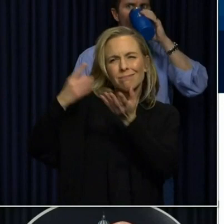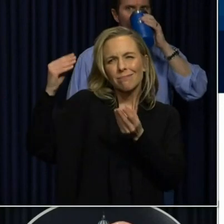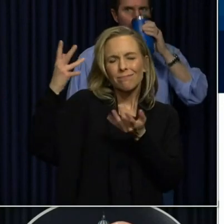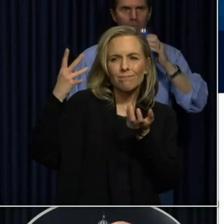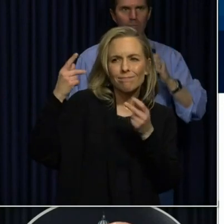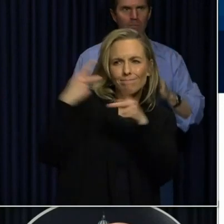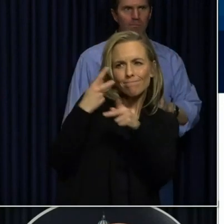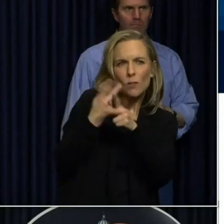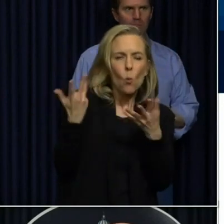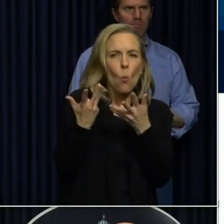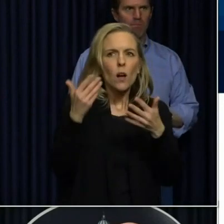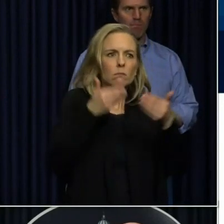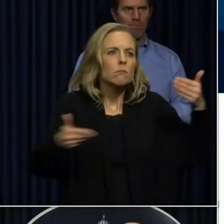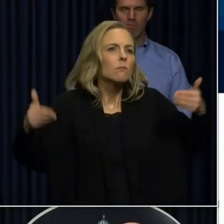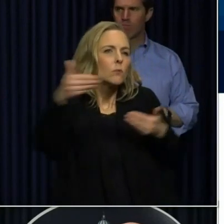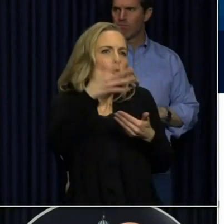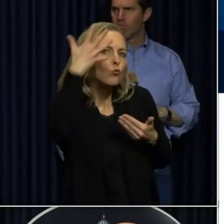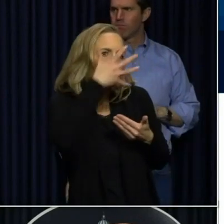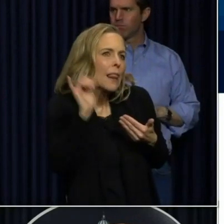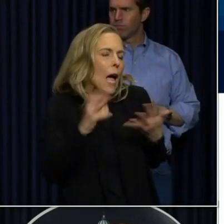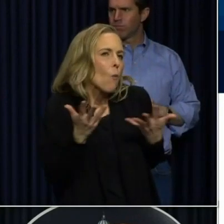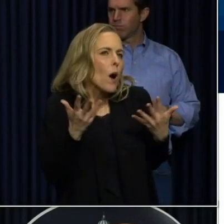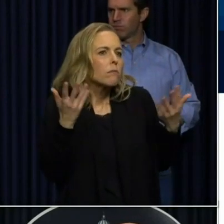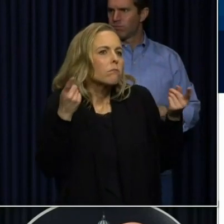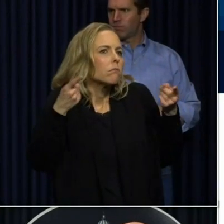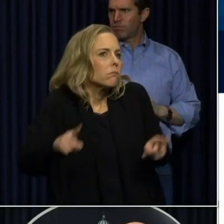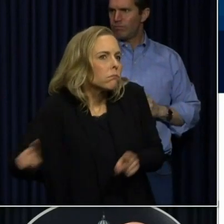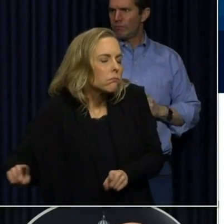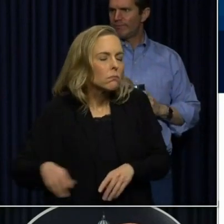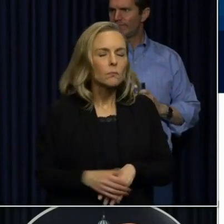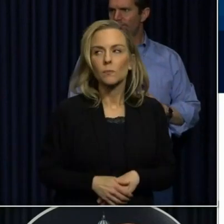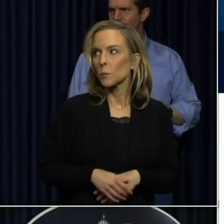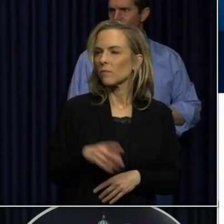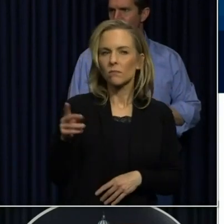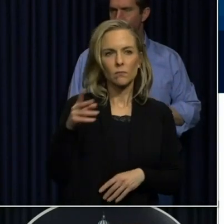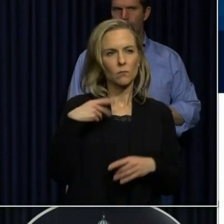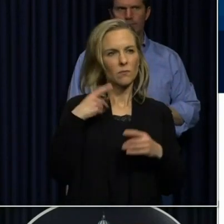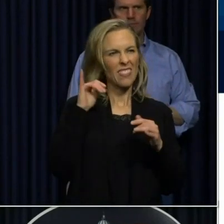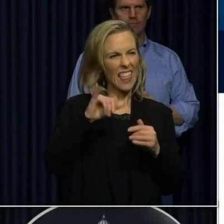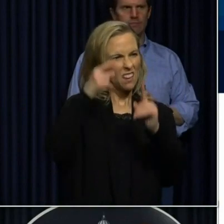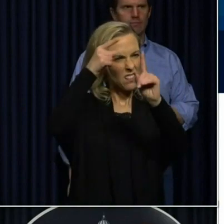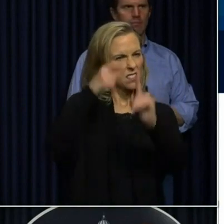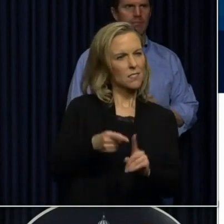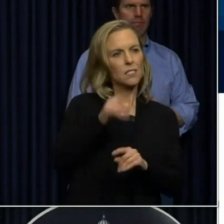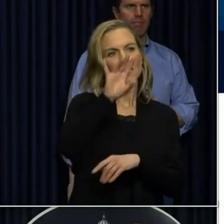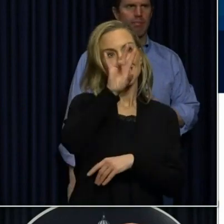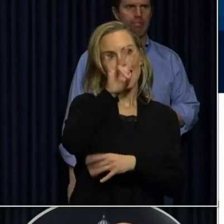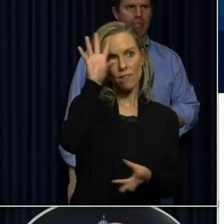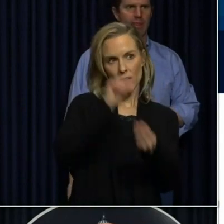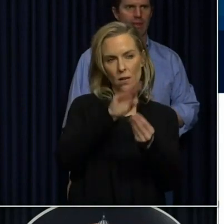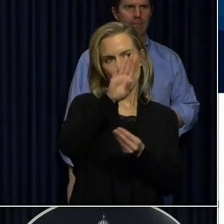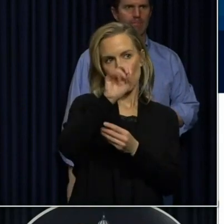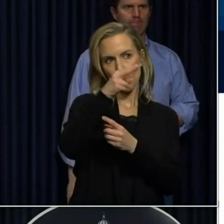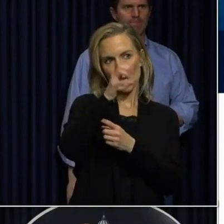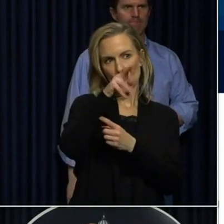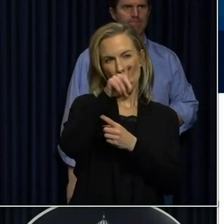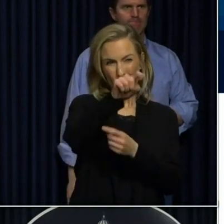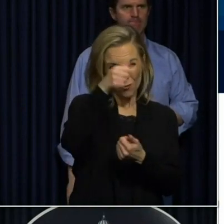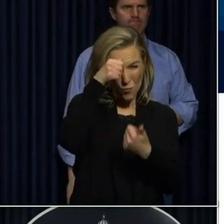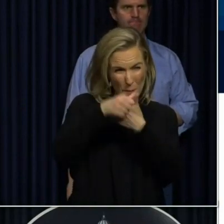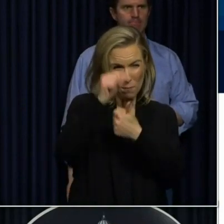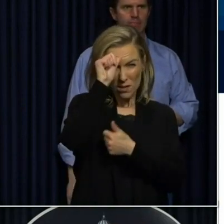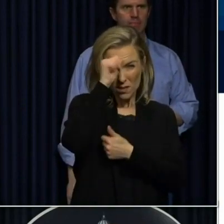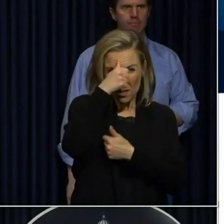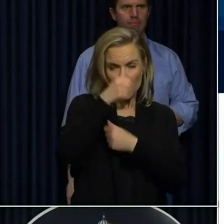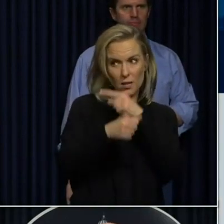future maybe hold. So James, if you could show the 7 benchmark slide. So keeping this in mind,